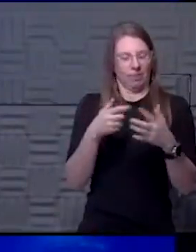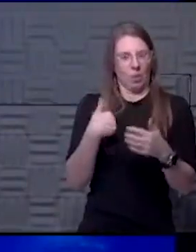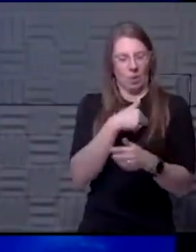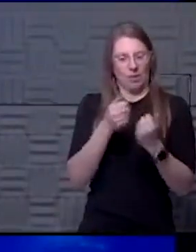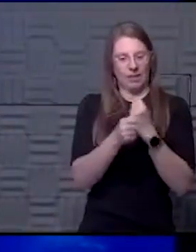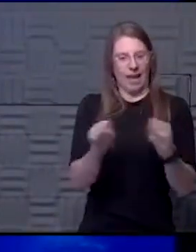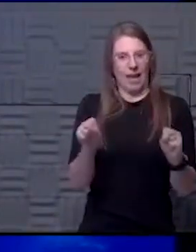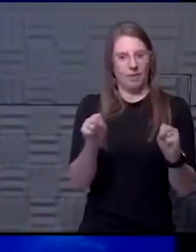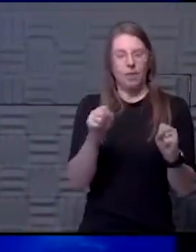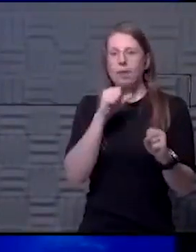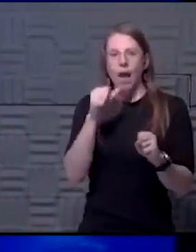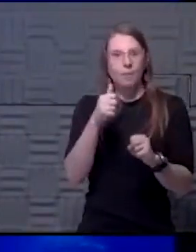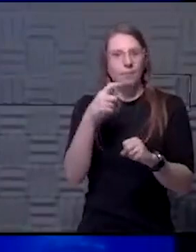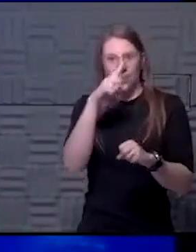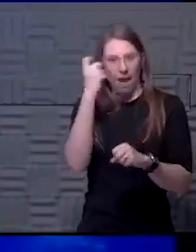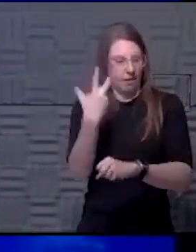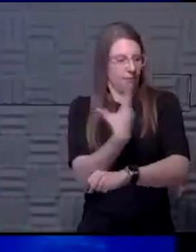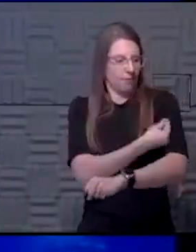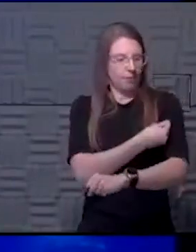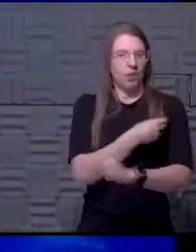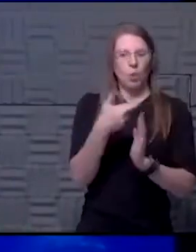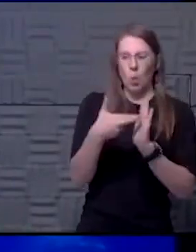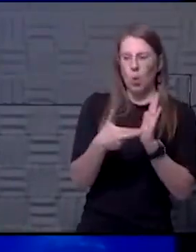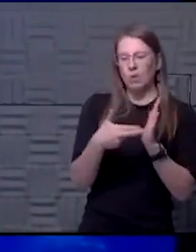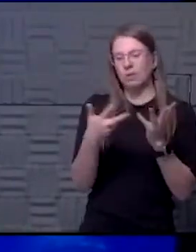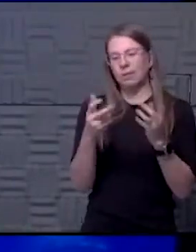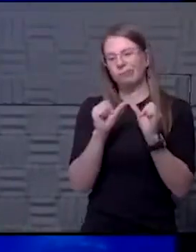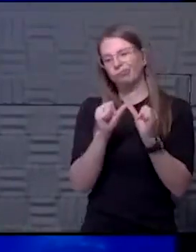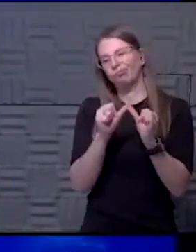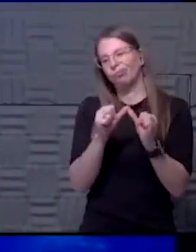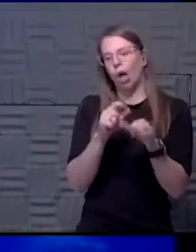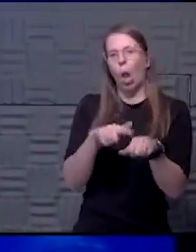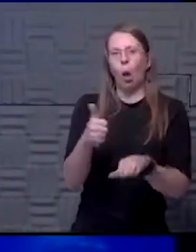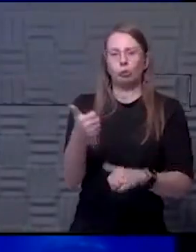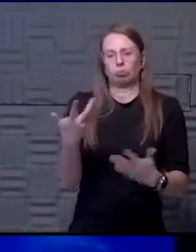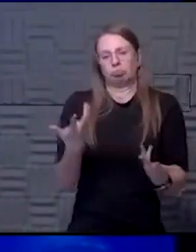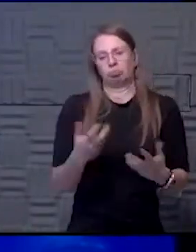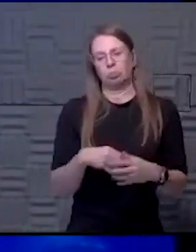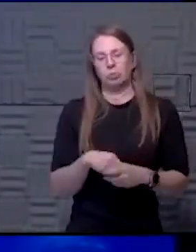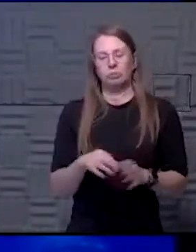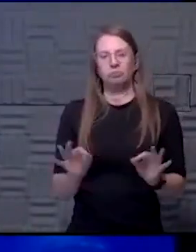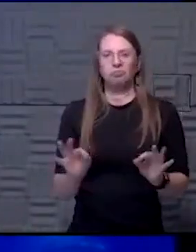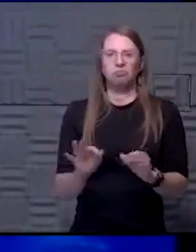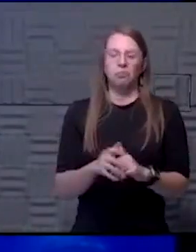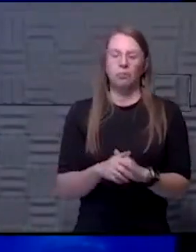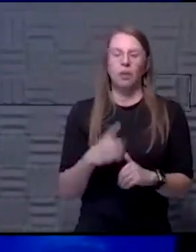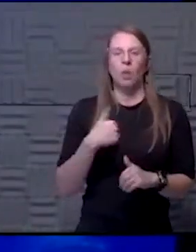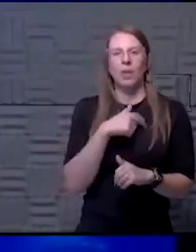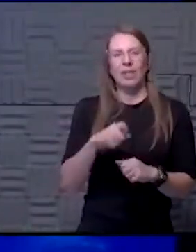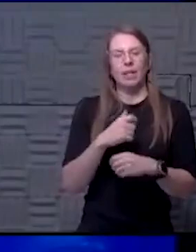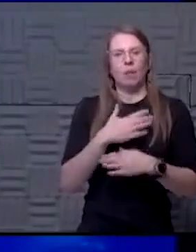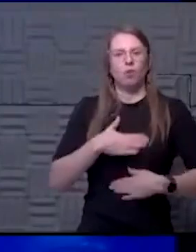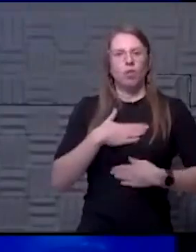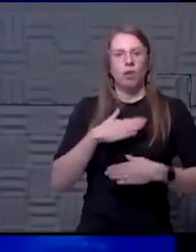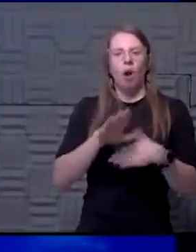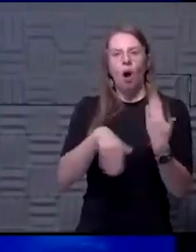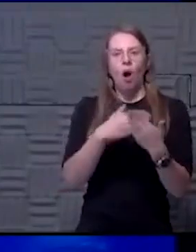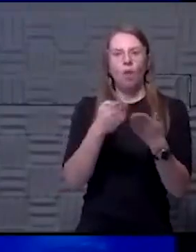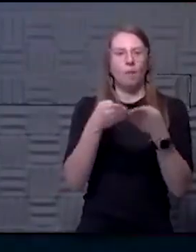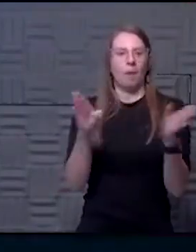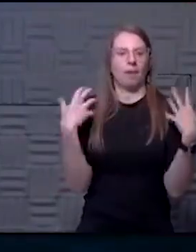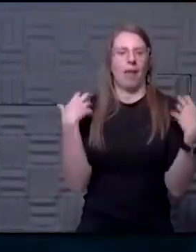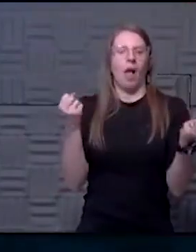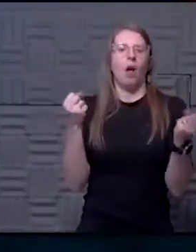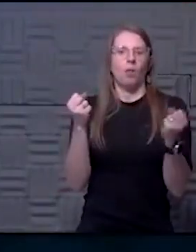safe by the rules. And so, yeah, the rules are around a little longer. And that's why we really need to appreciate all those public health officials the